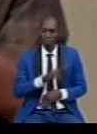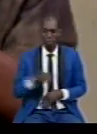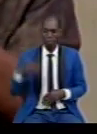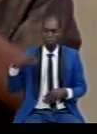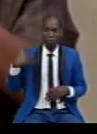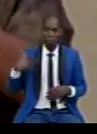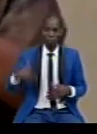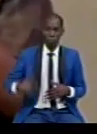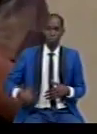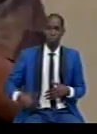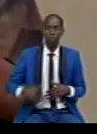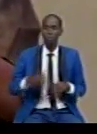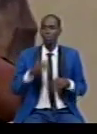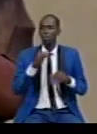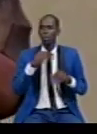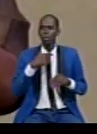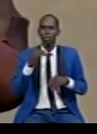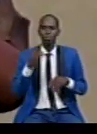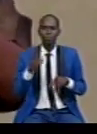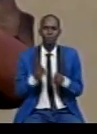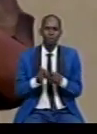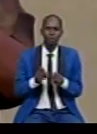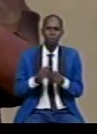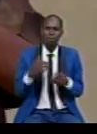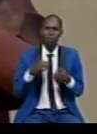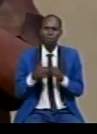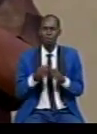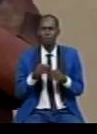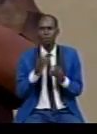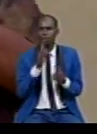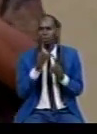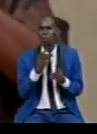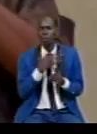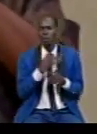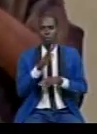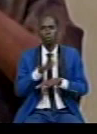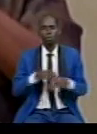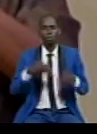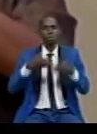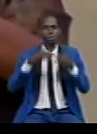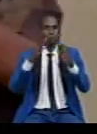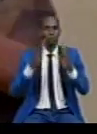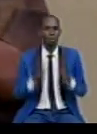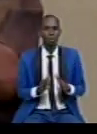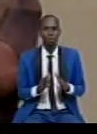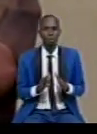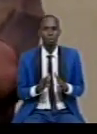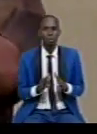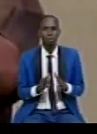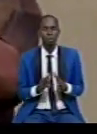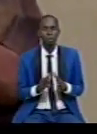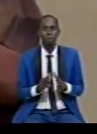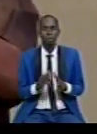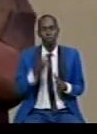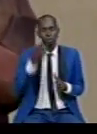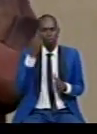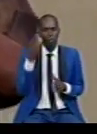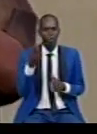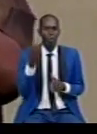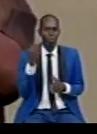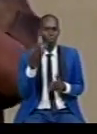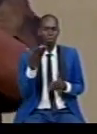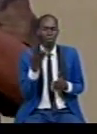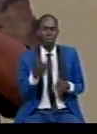The right hand, right leg, and I cannot talk. When I even call my leader, Pastor Bambanya, to tell him, because we interpret together on Thursday, that